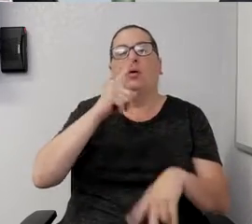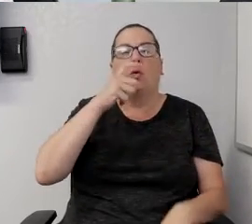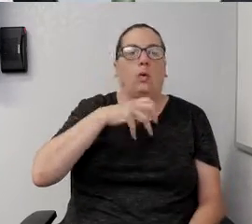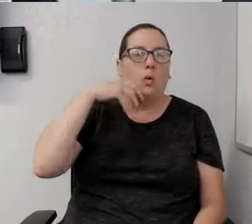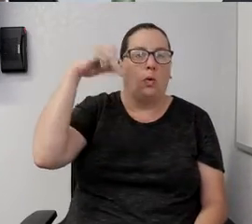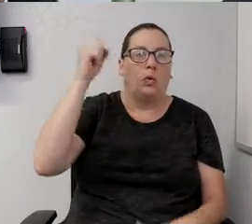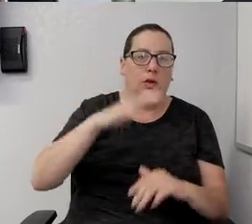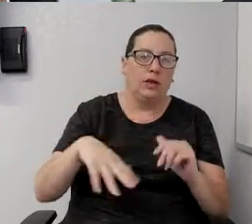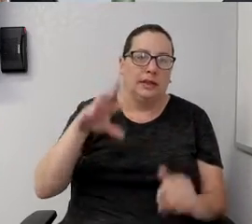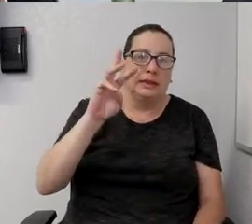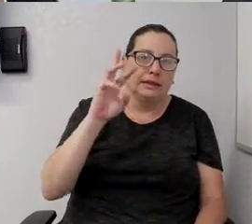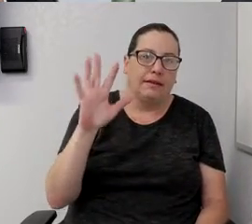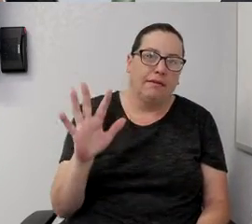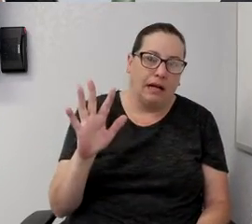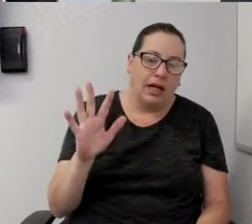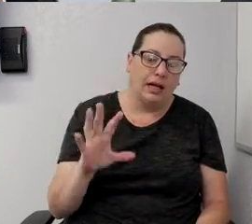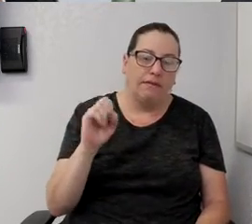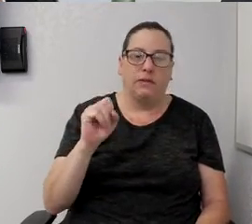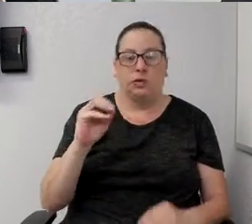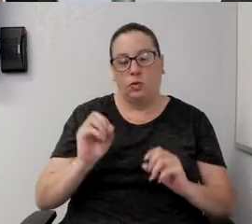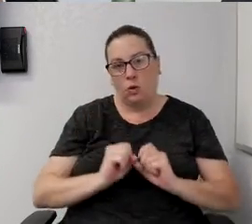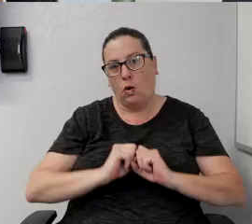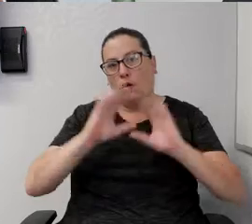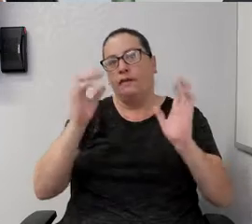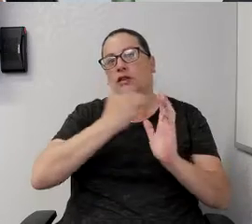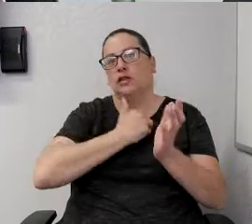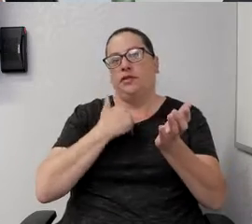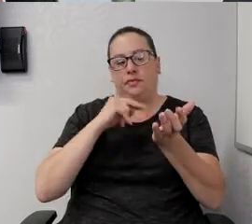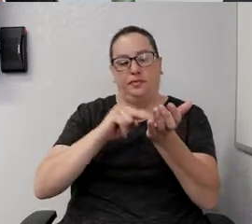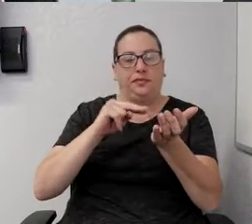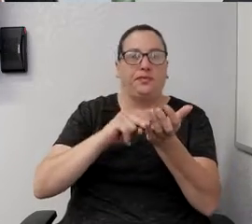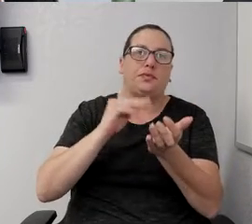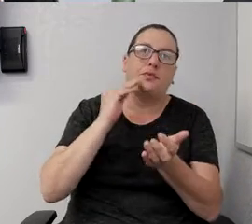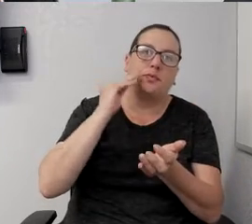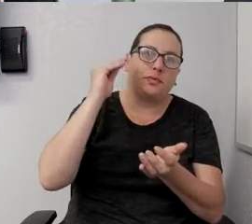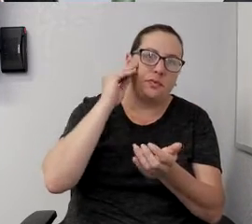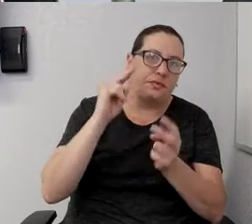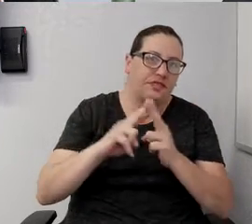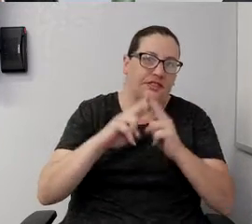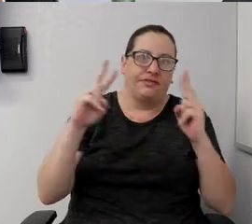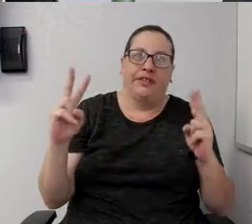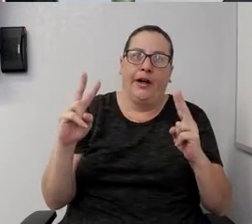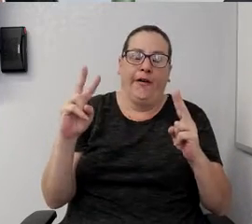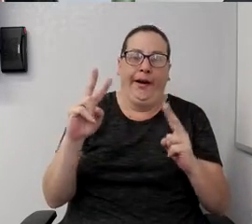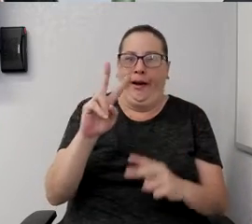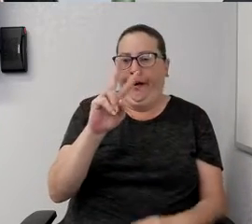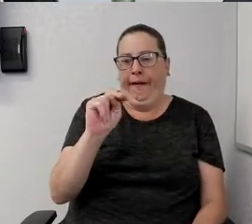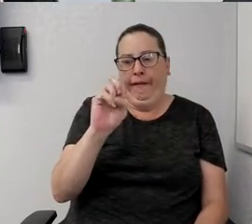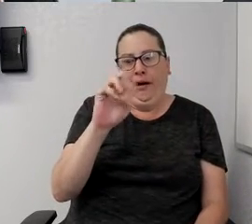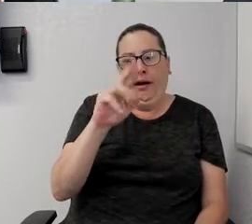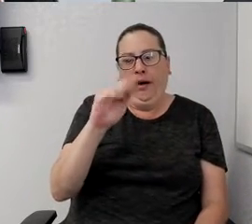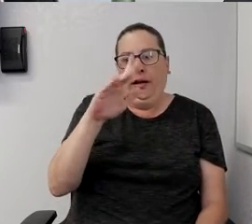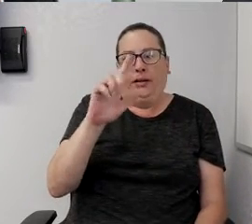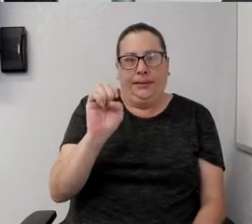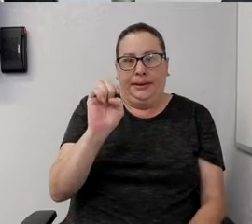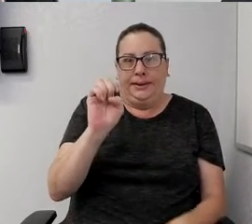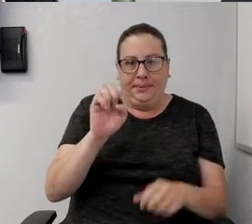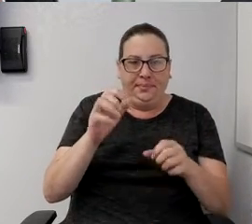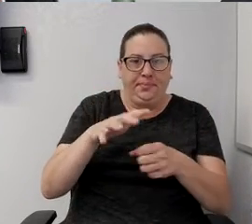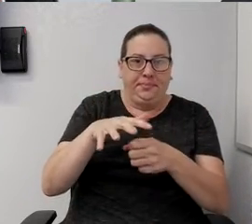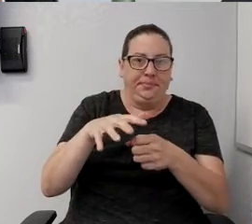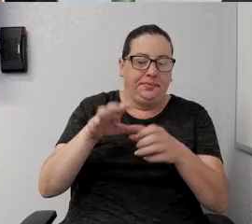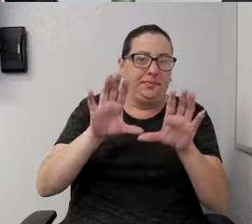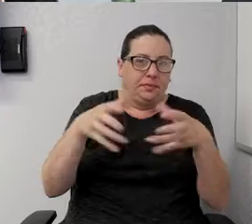years old. And so obviously our nursing homes are a very vulnerable population, elderly, a lot of times with underlying